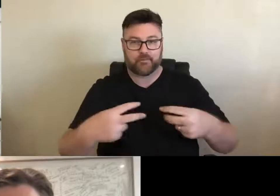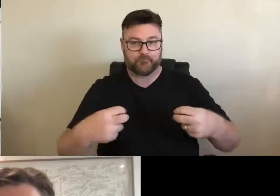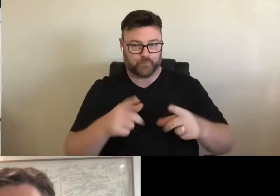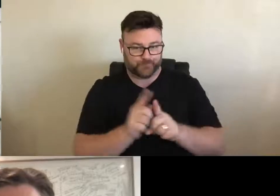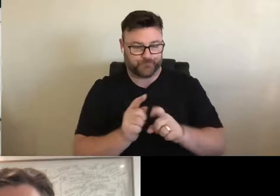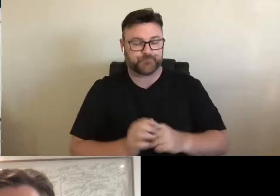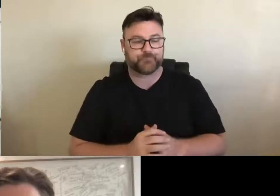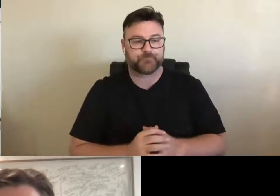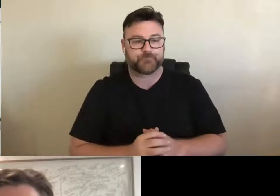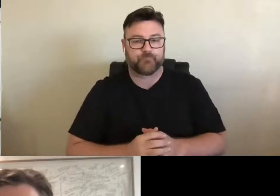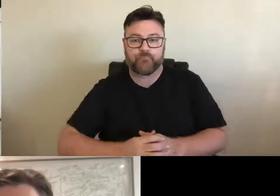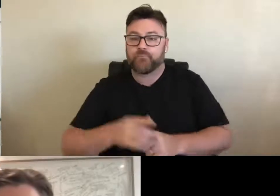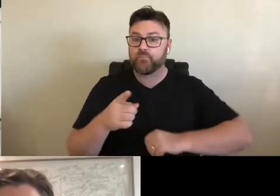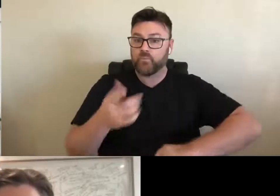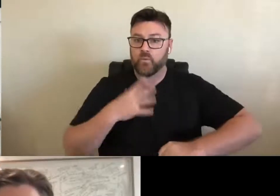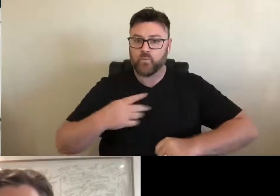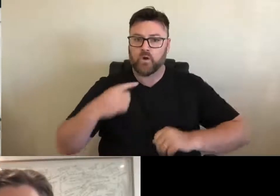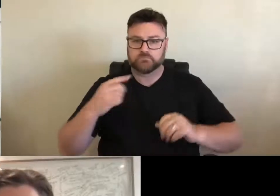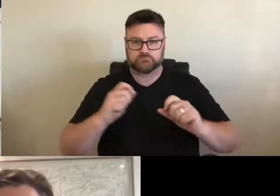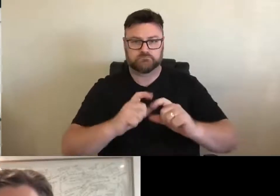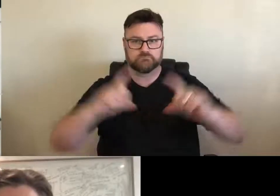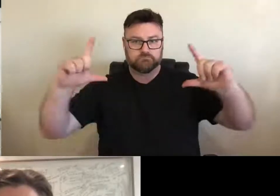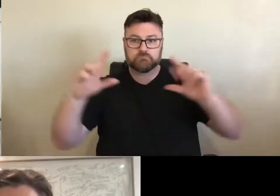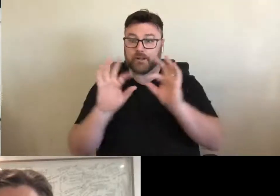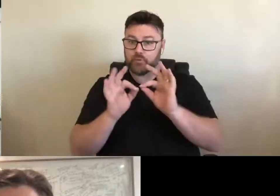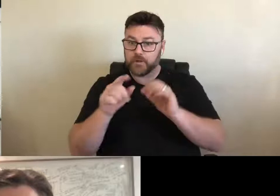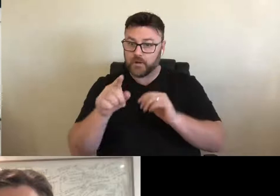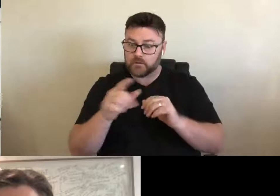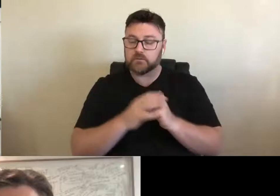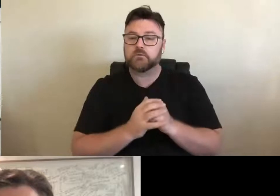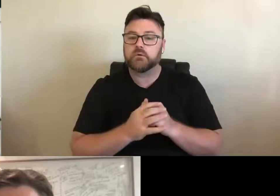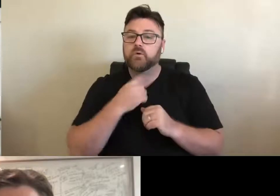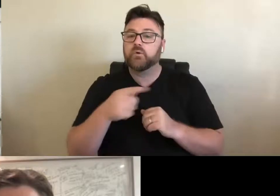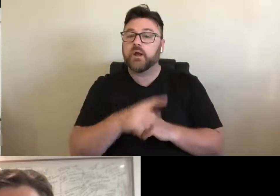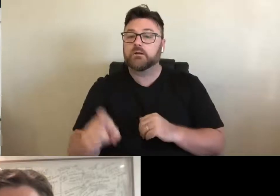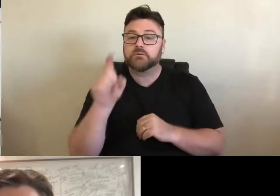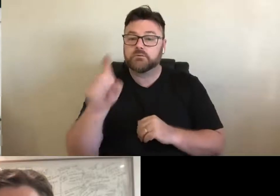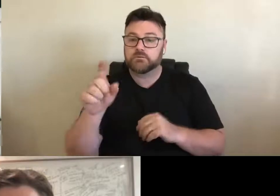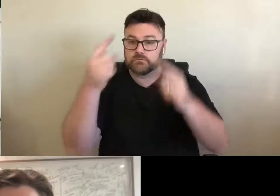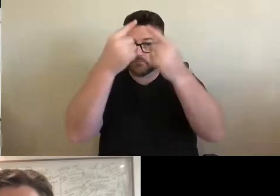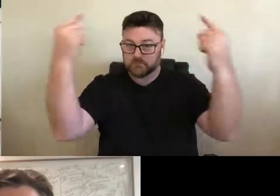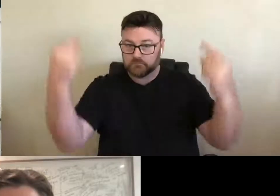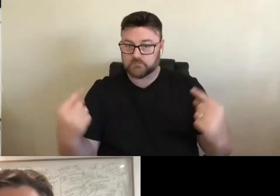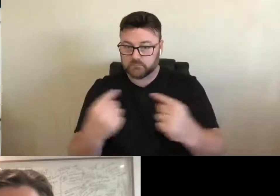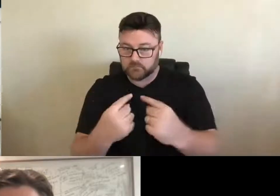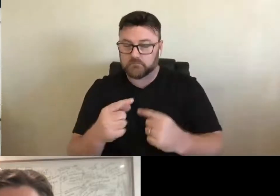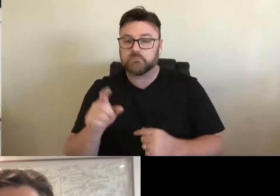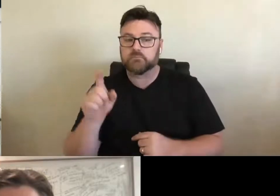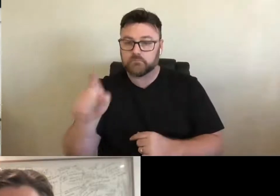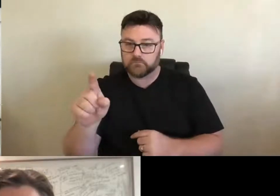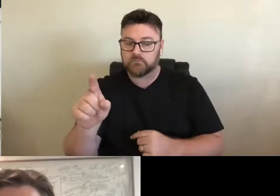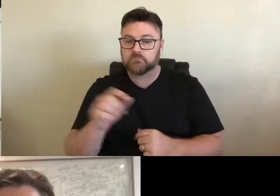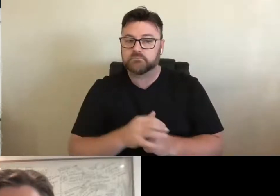available. If you wish to enlarge the view of the Auslan interpreter, please scroll over their video